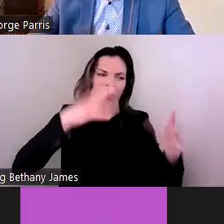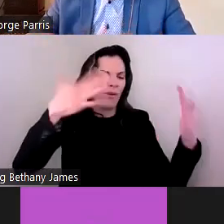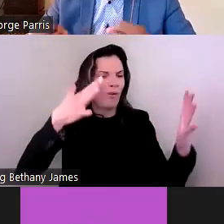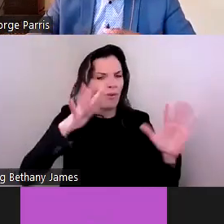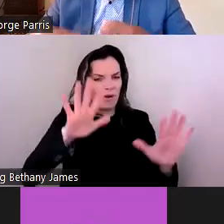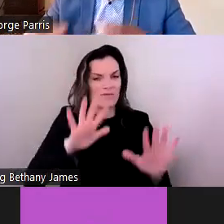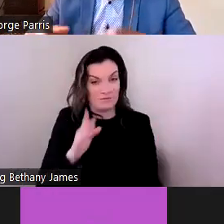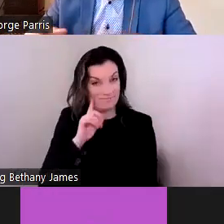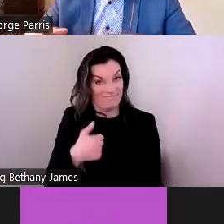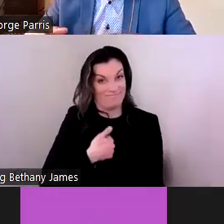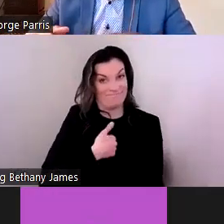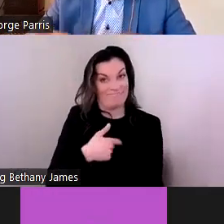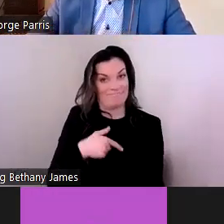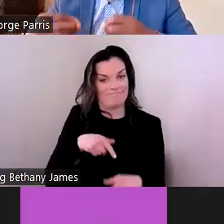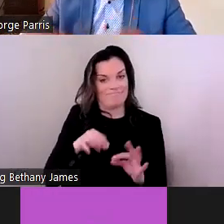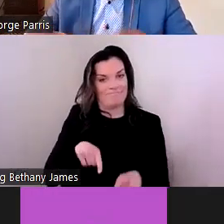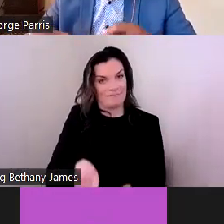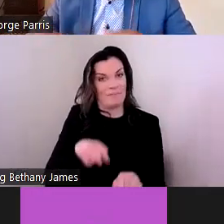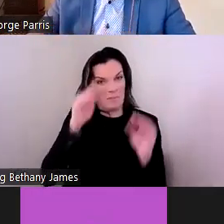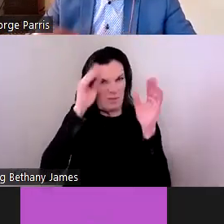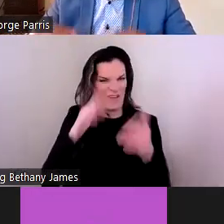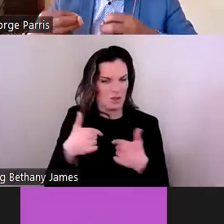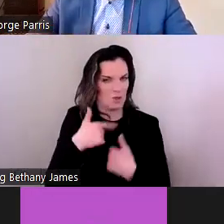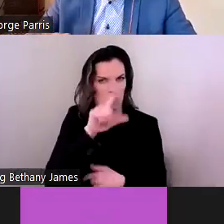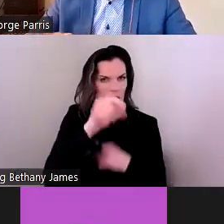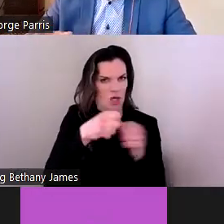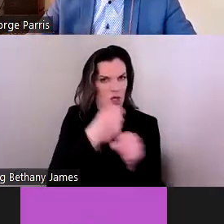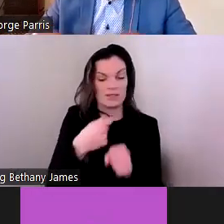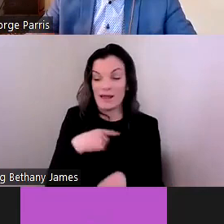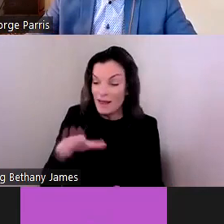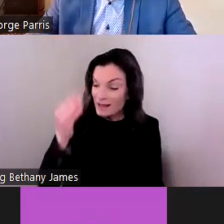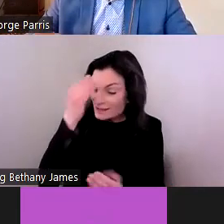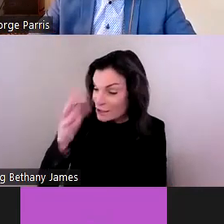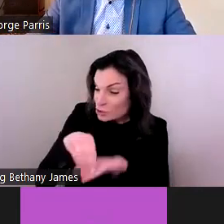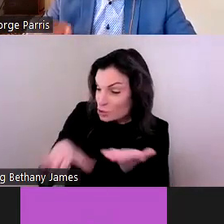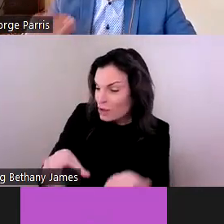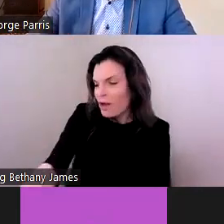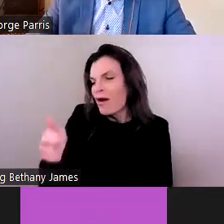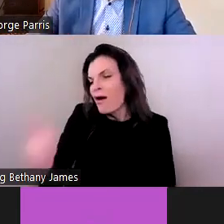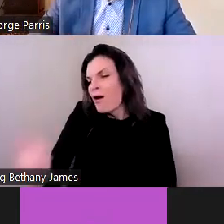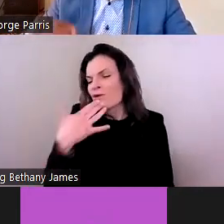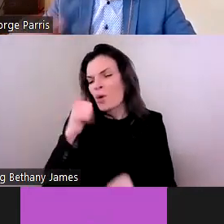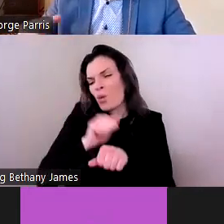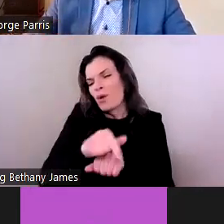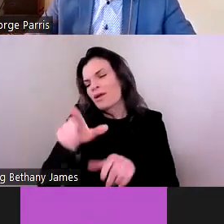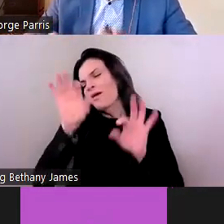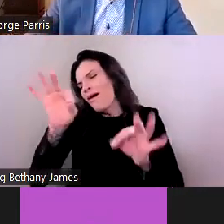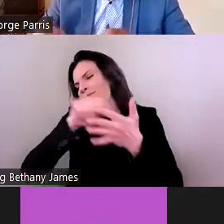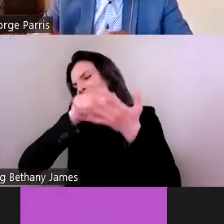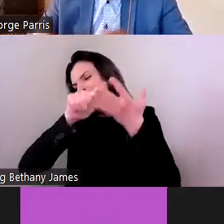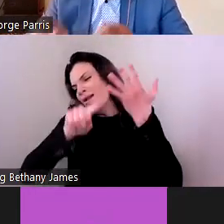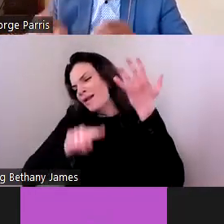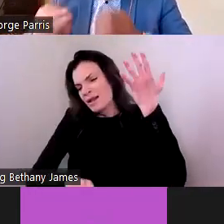years. And one of the things I never did to a student, I never said you did well on your work and this was excellent. But